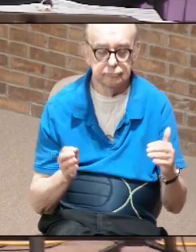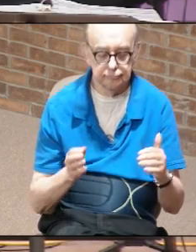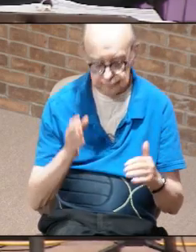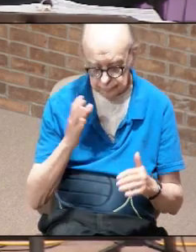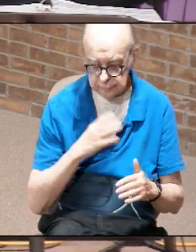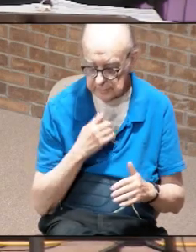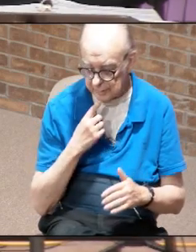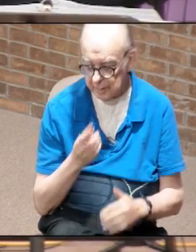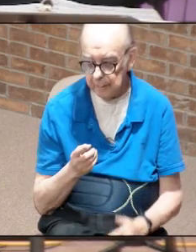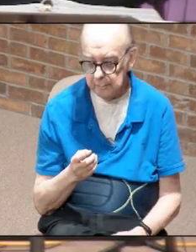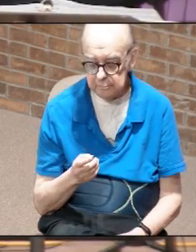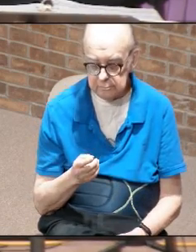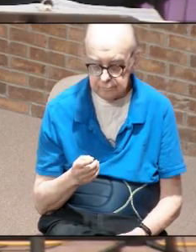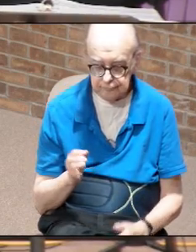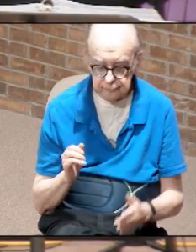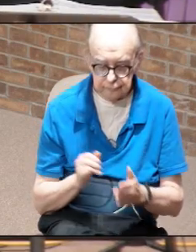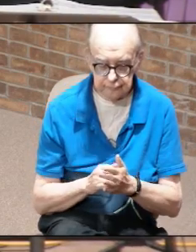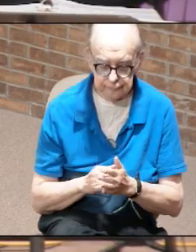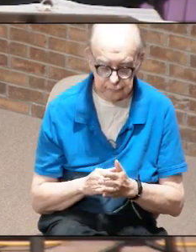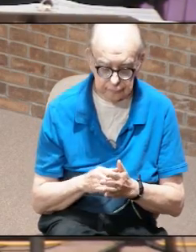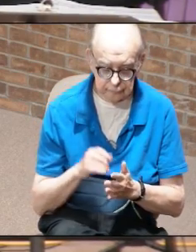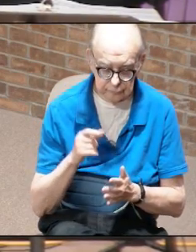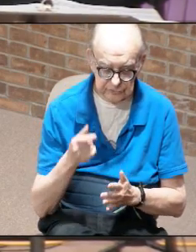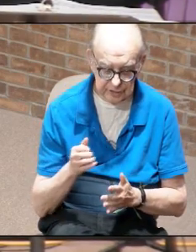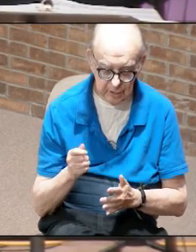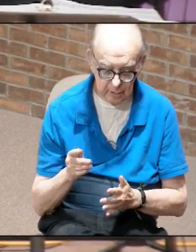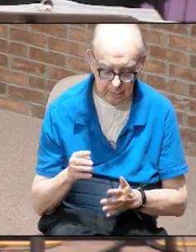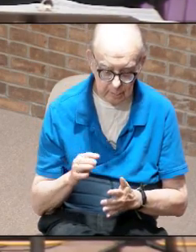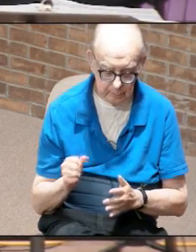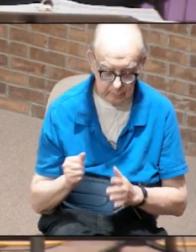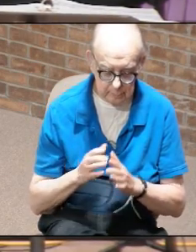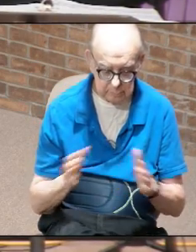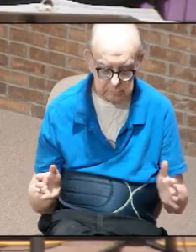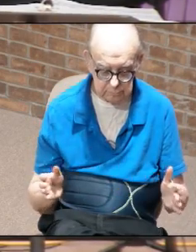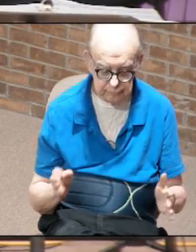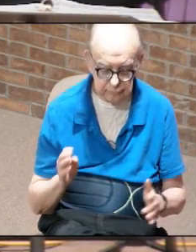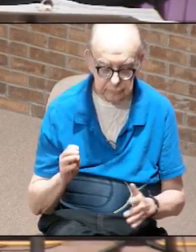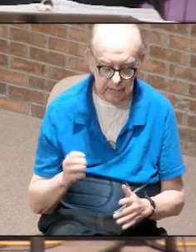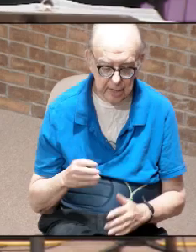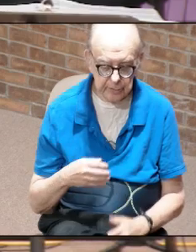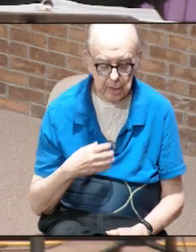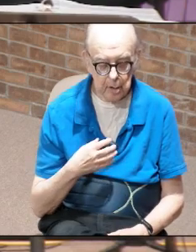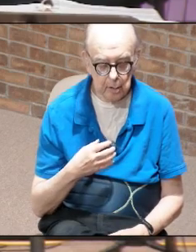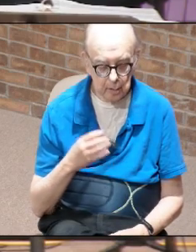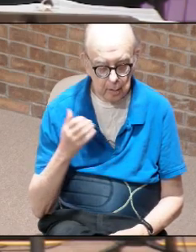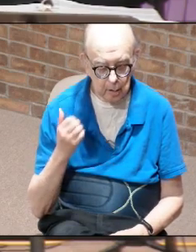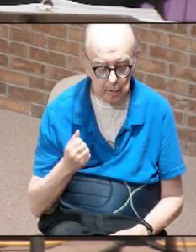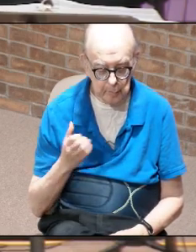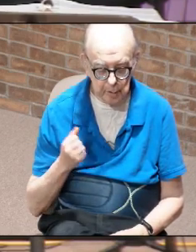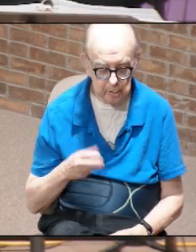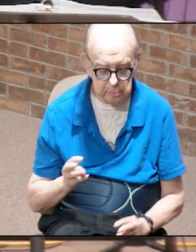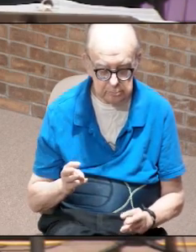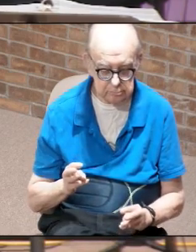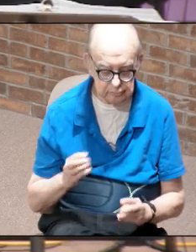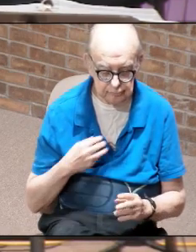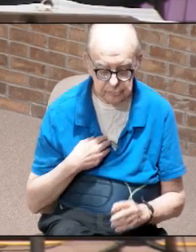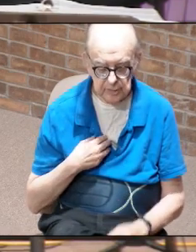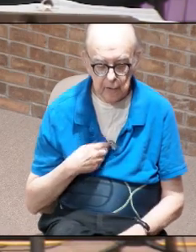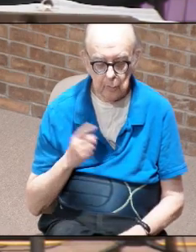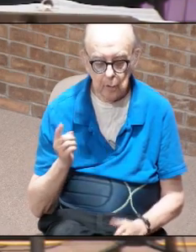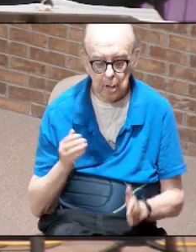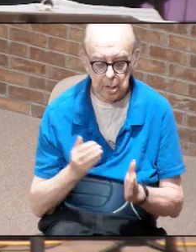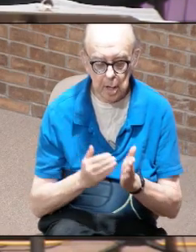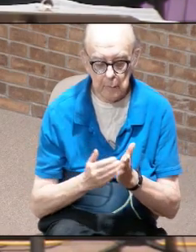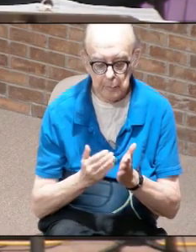say, "That is a galaxy as large as the Milky Way. It consists of 1 billion